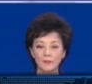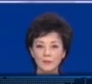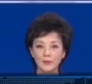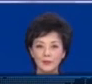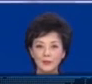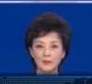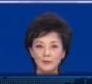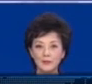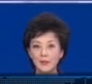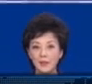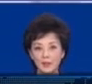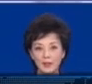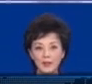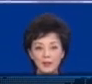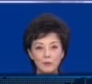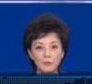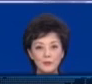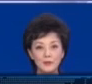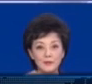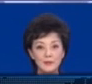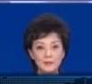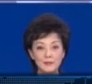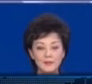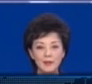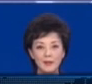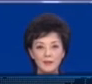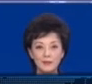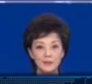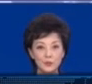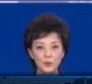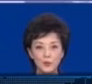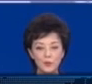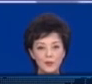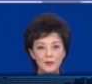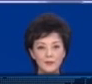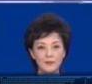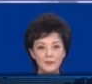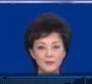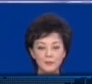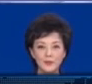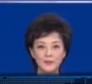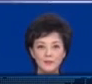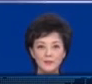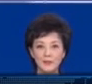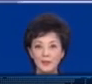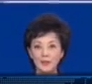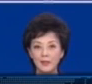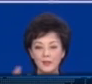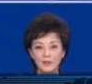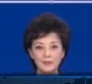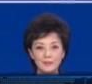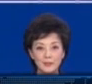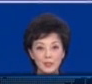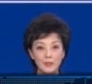decisions and instructions from the CPC Central Committee and State Council. They are working on the front line and